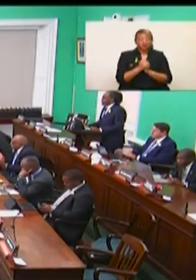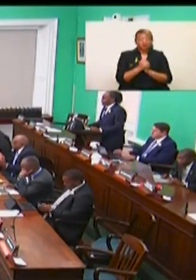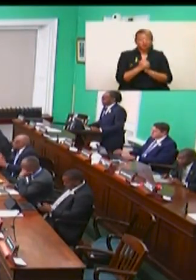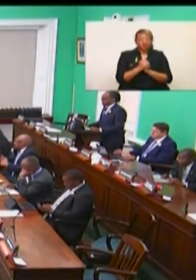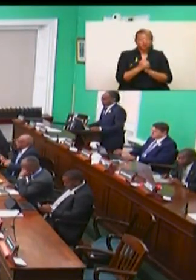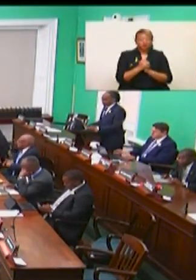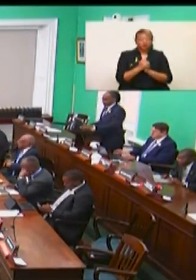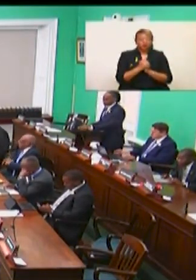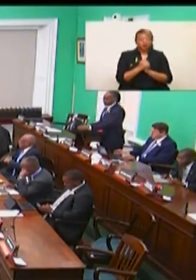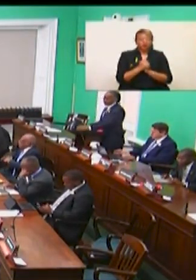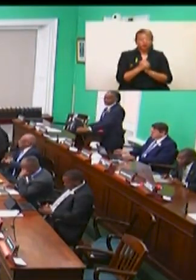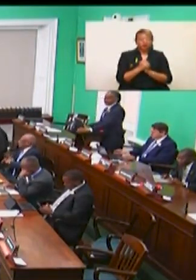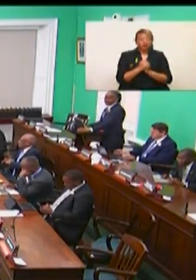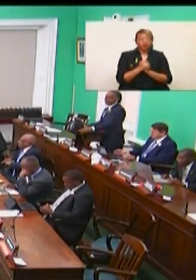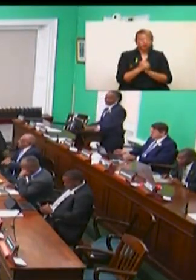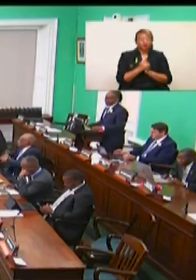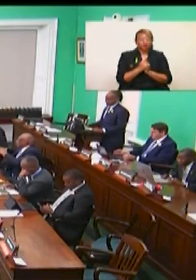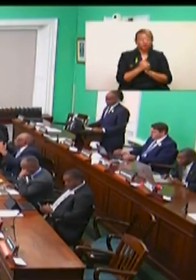Good afternoon, colleagues.